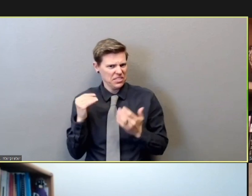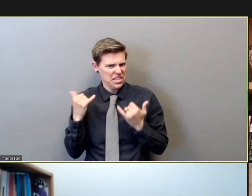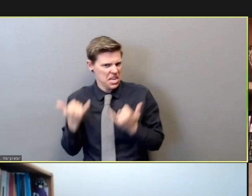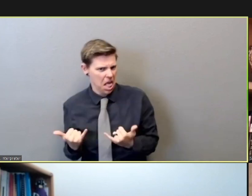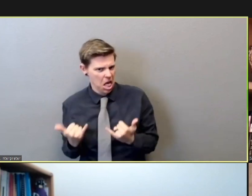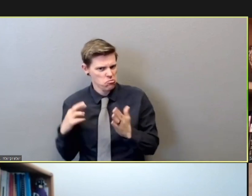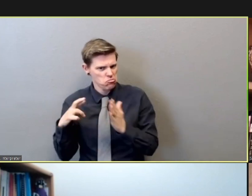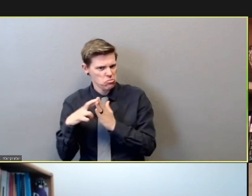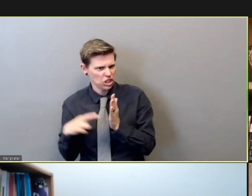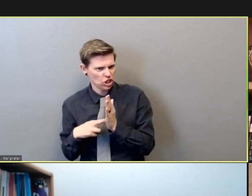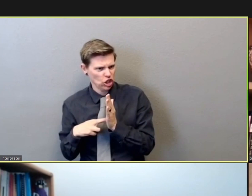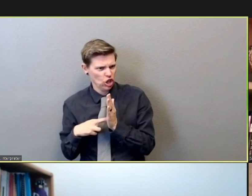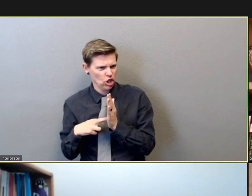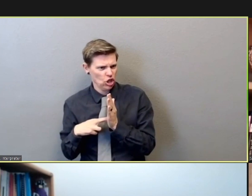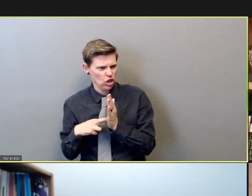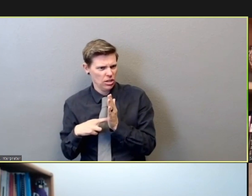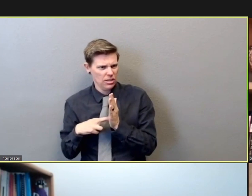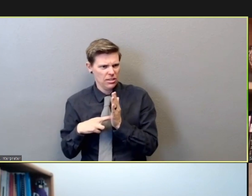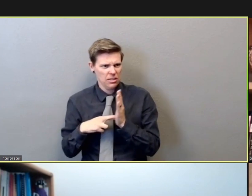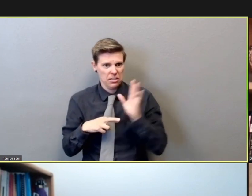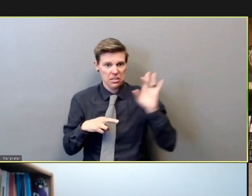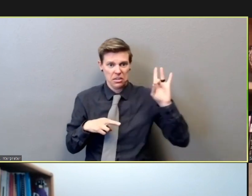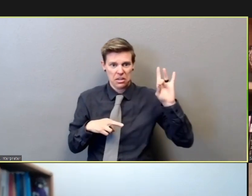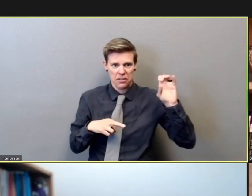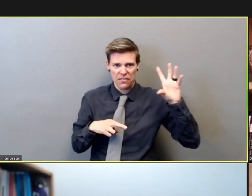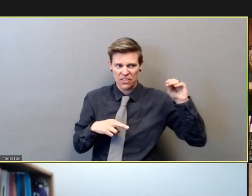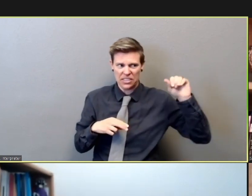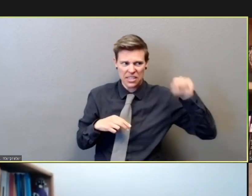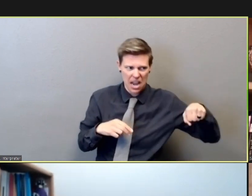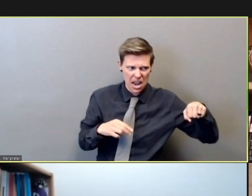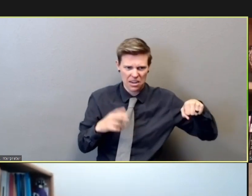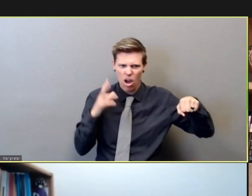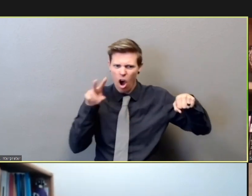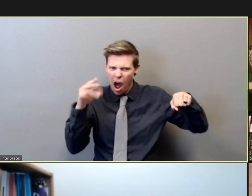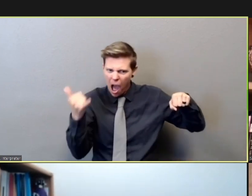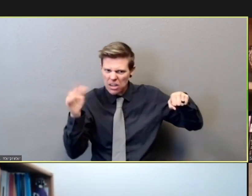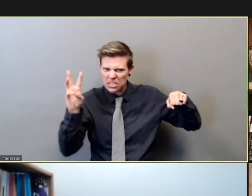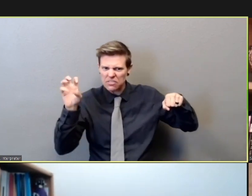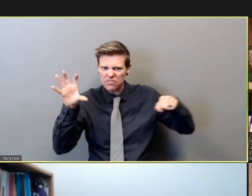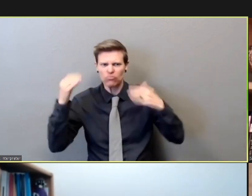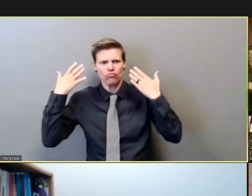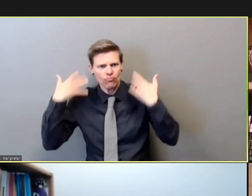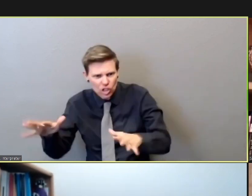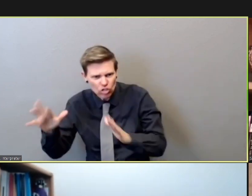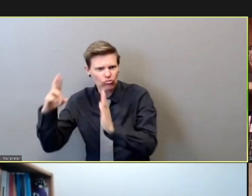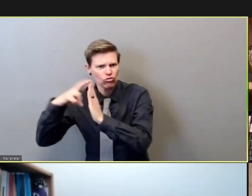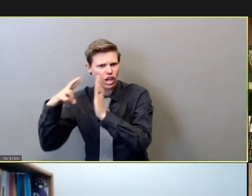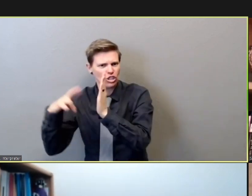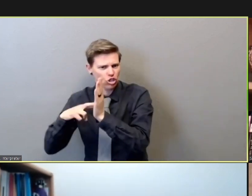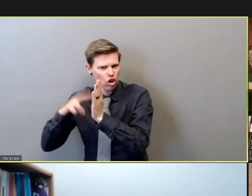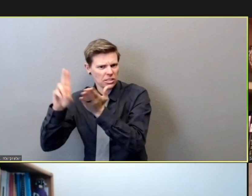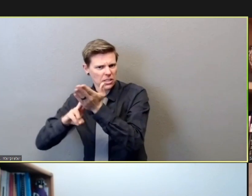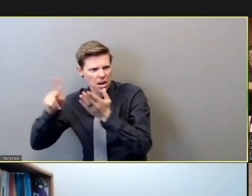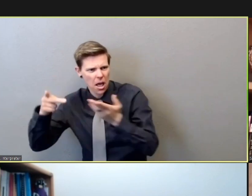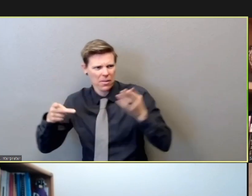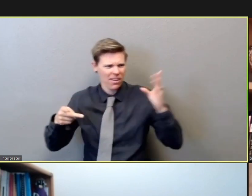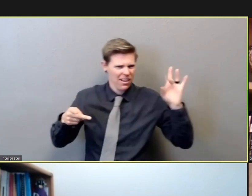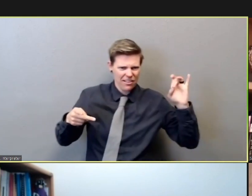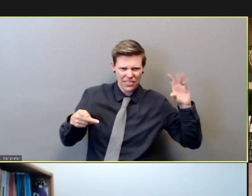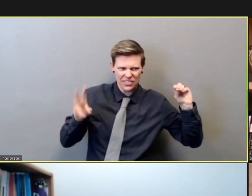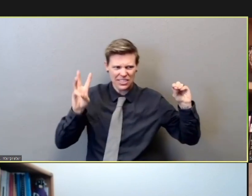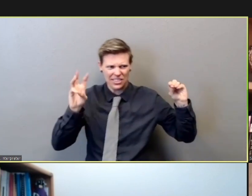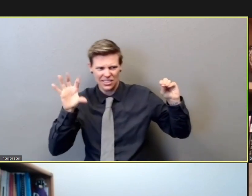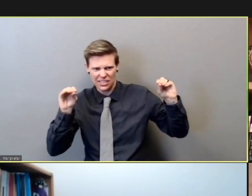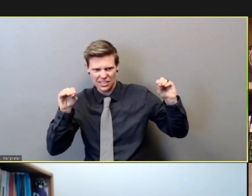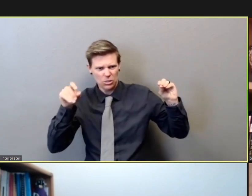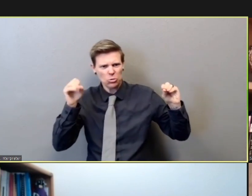So how many of the registered people are in groups 1A and part of 1B that we're doing